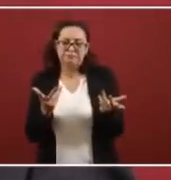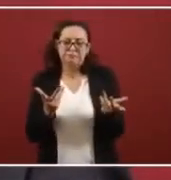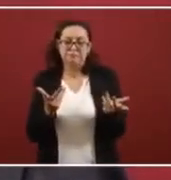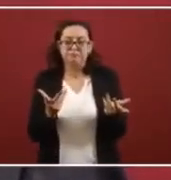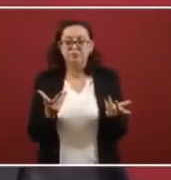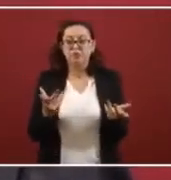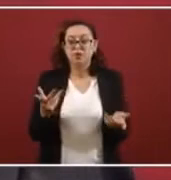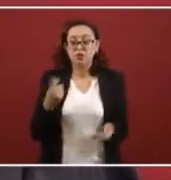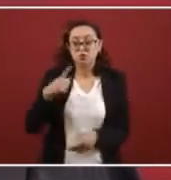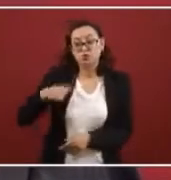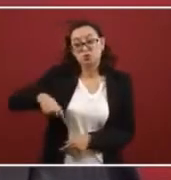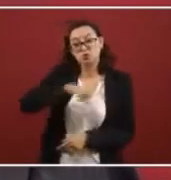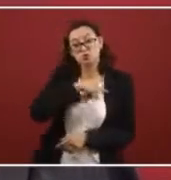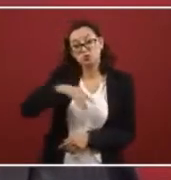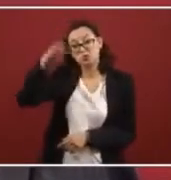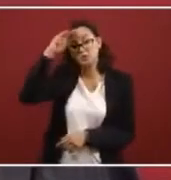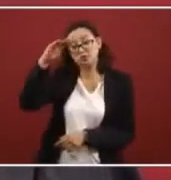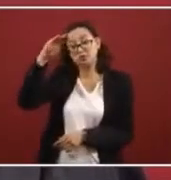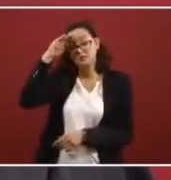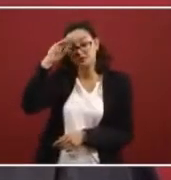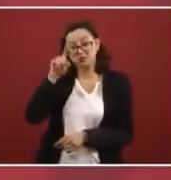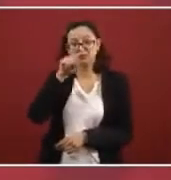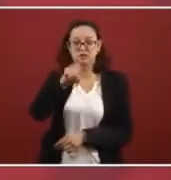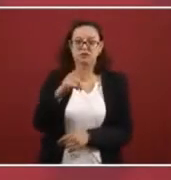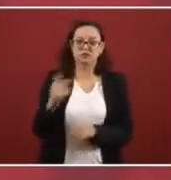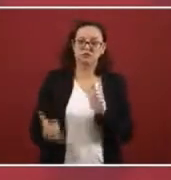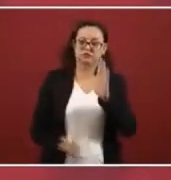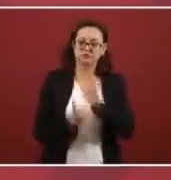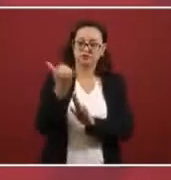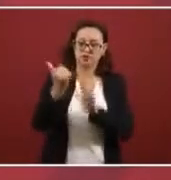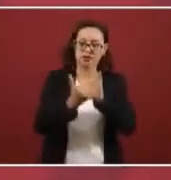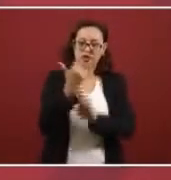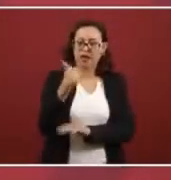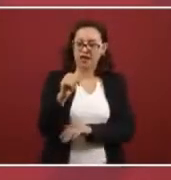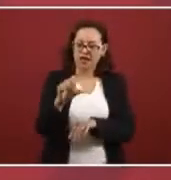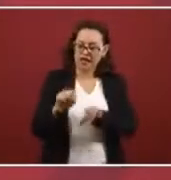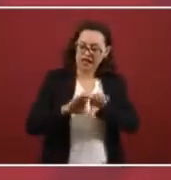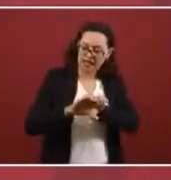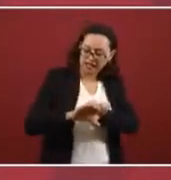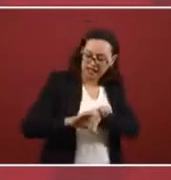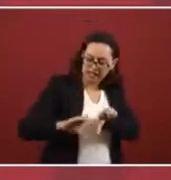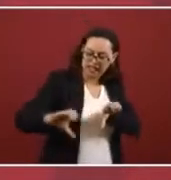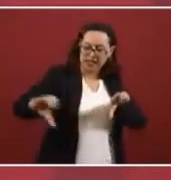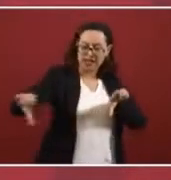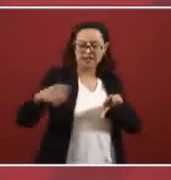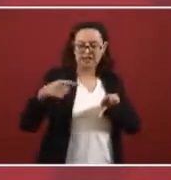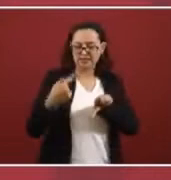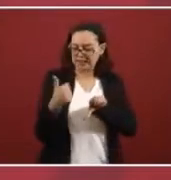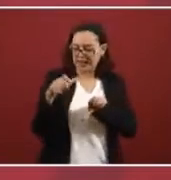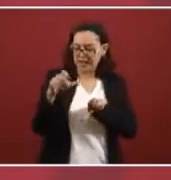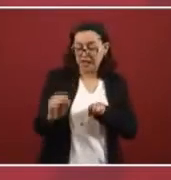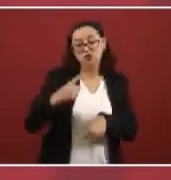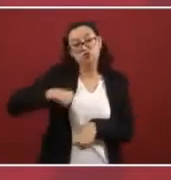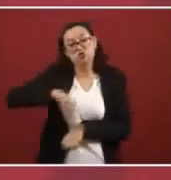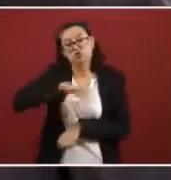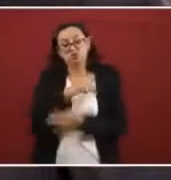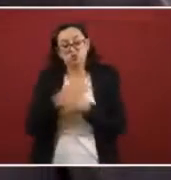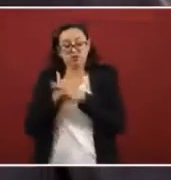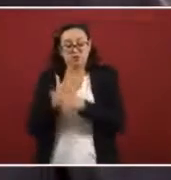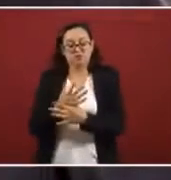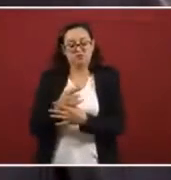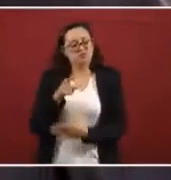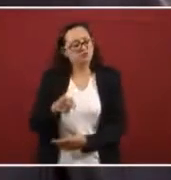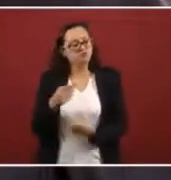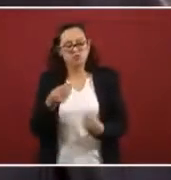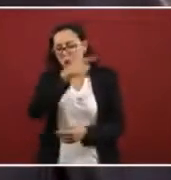they accused us in some contracts of constructing the gas ducts, say for example,